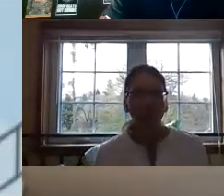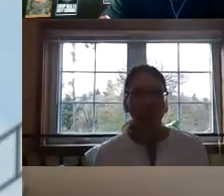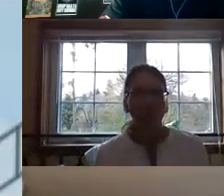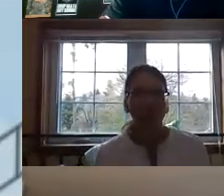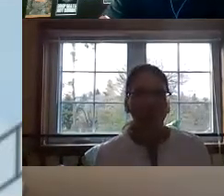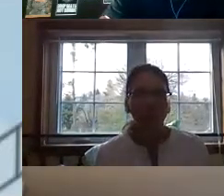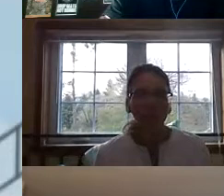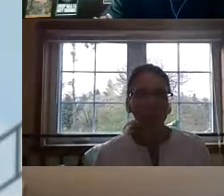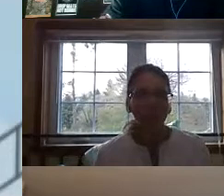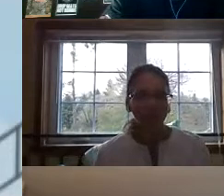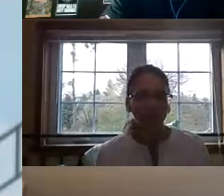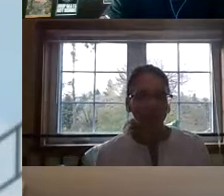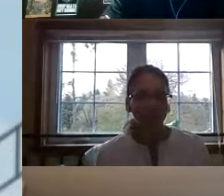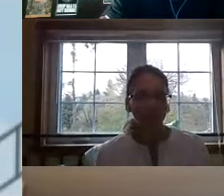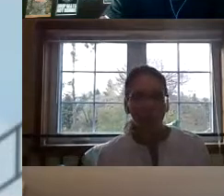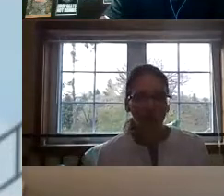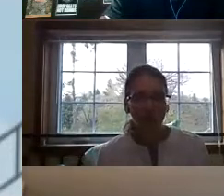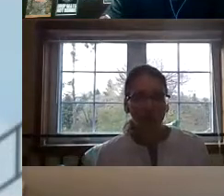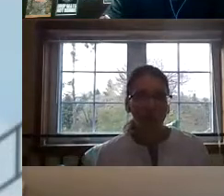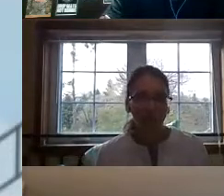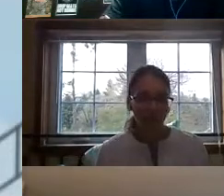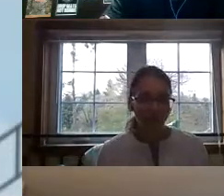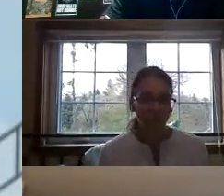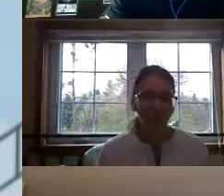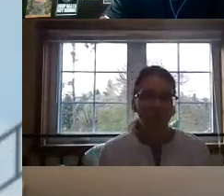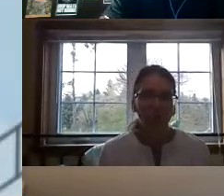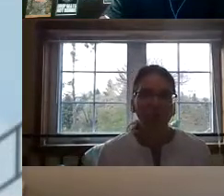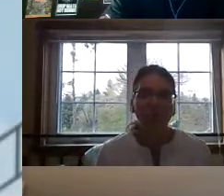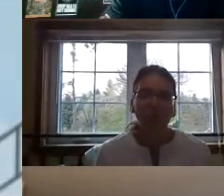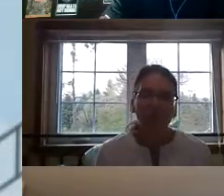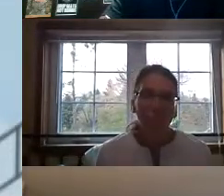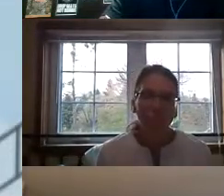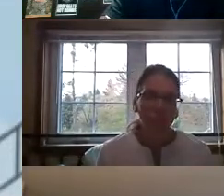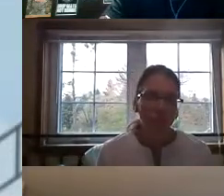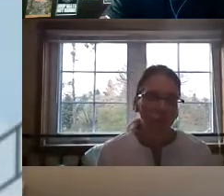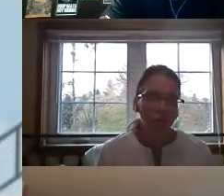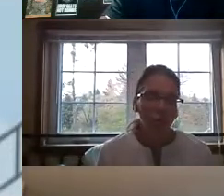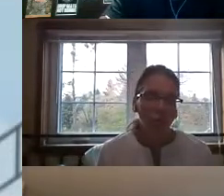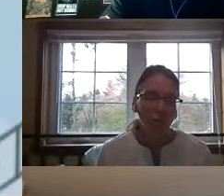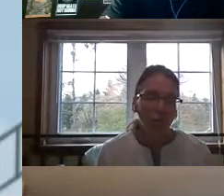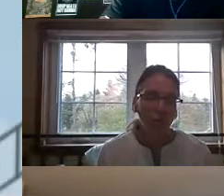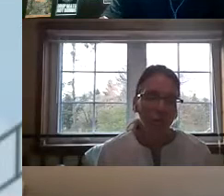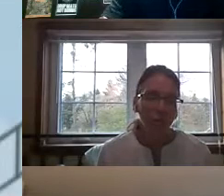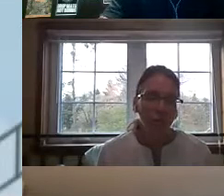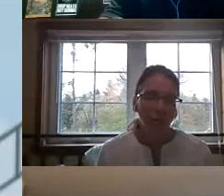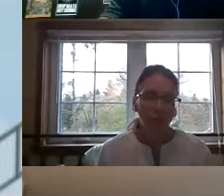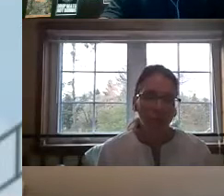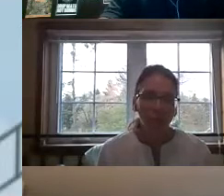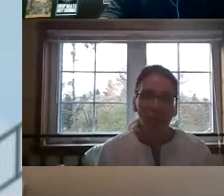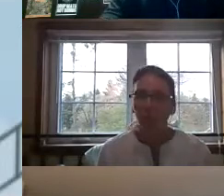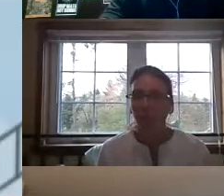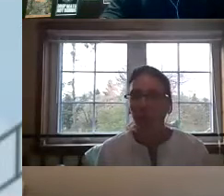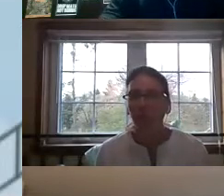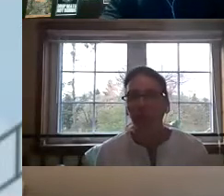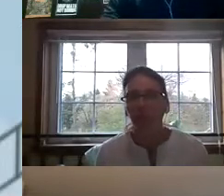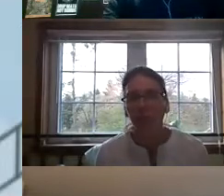thing to have parking pointing in the opposite direction when you have a travel lane going upstream,